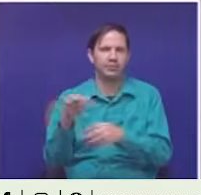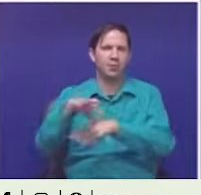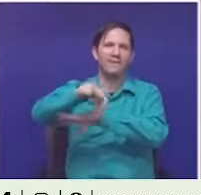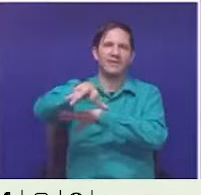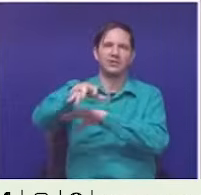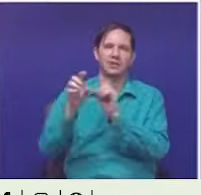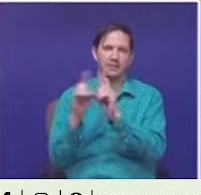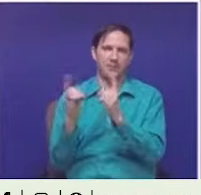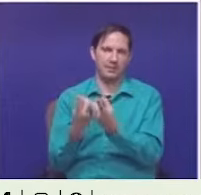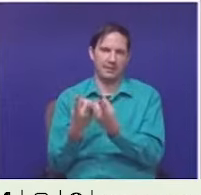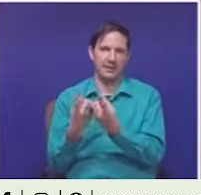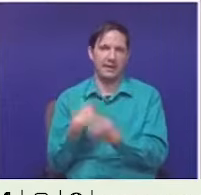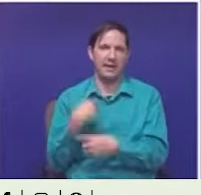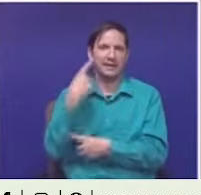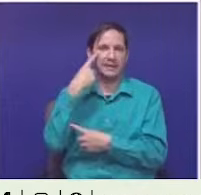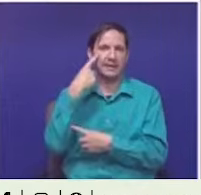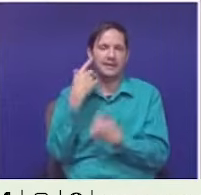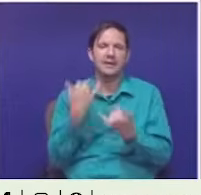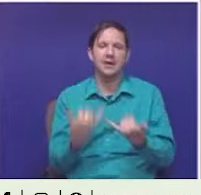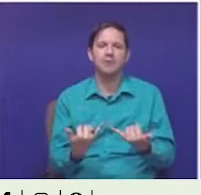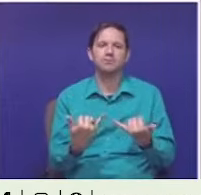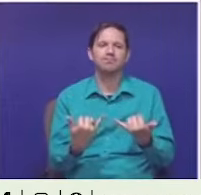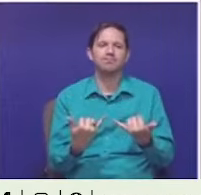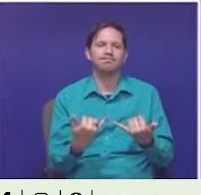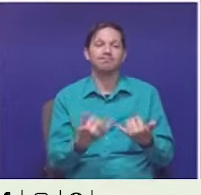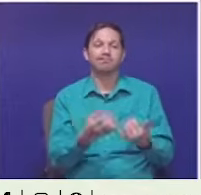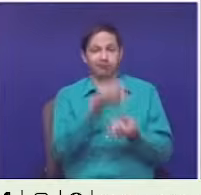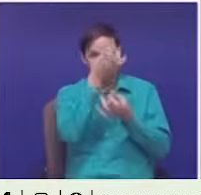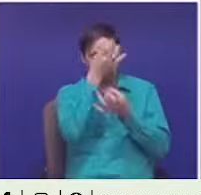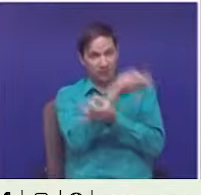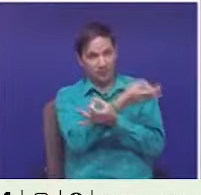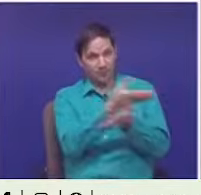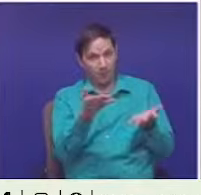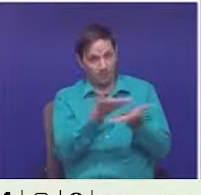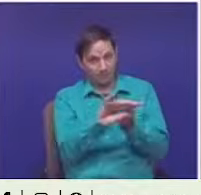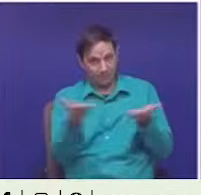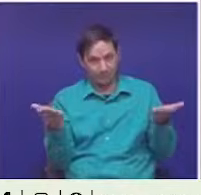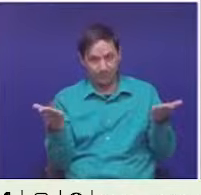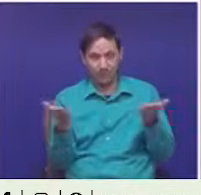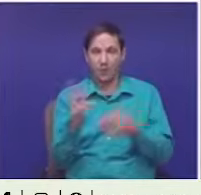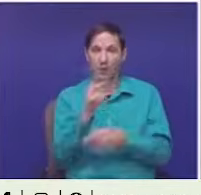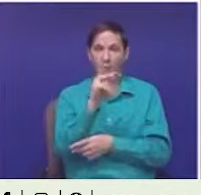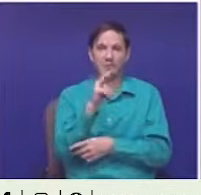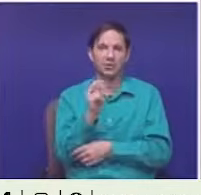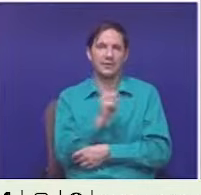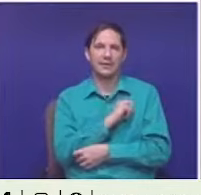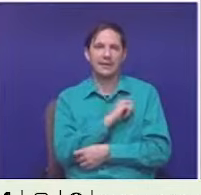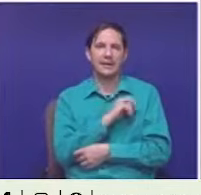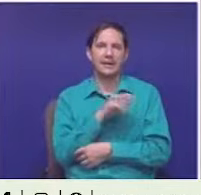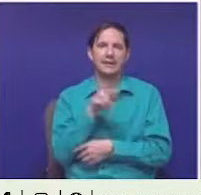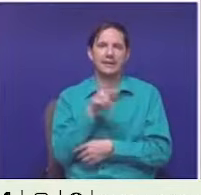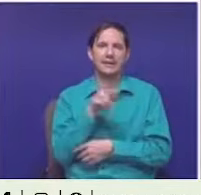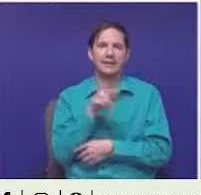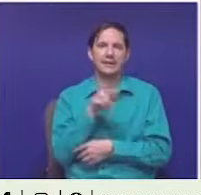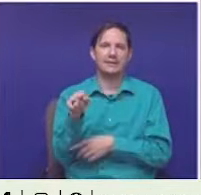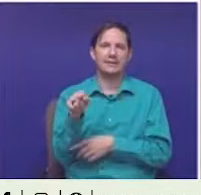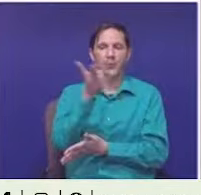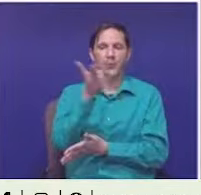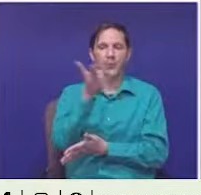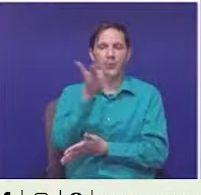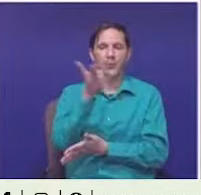But perhaps maybe let me take this moment to just say to members that KwaZulu-Natal finds itself in an unenviable position,